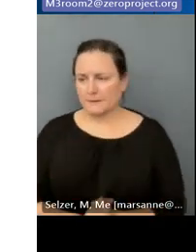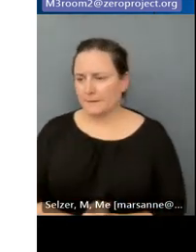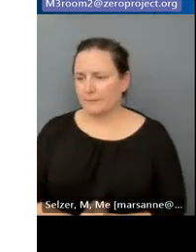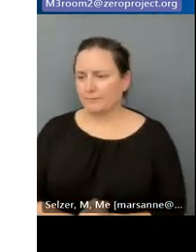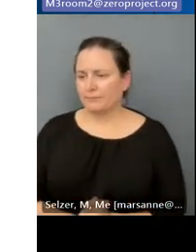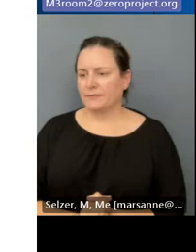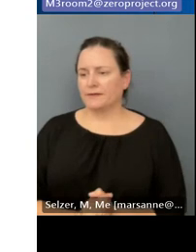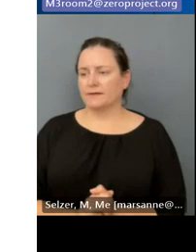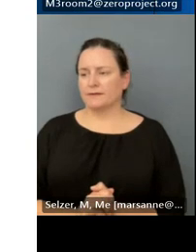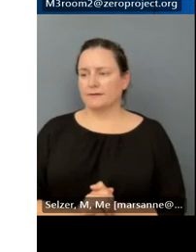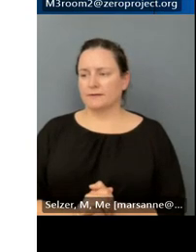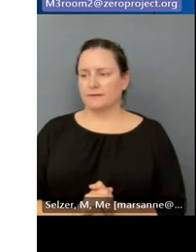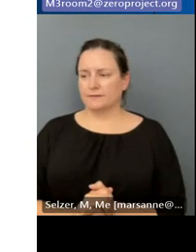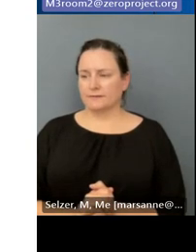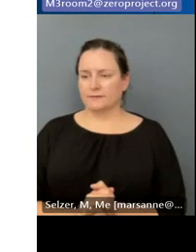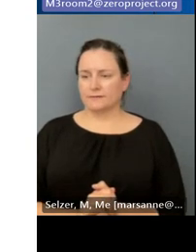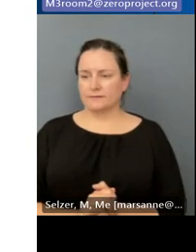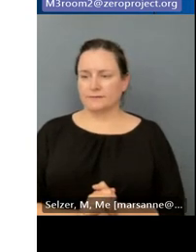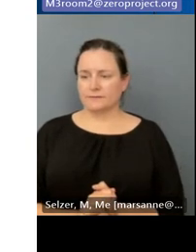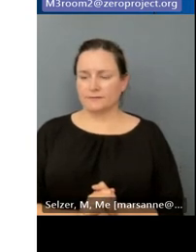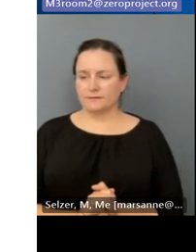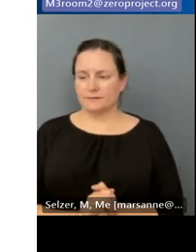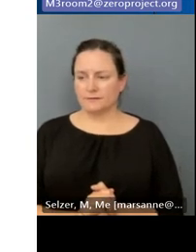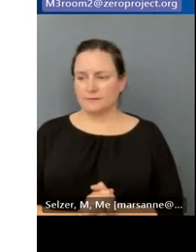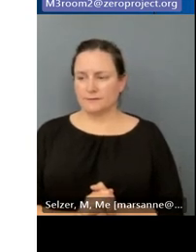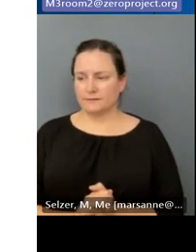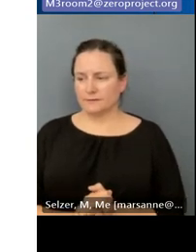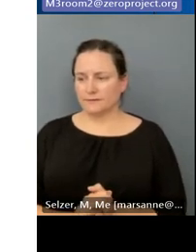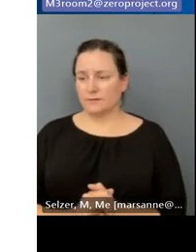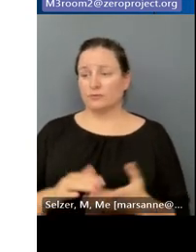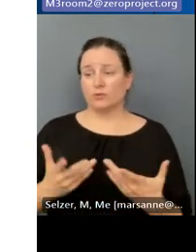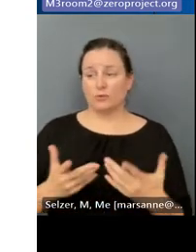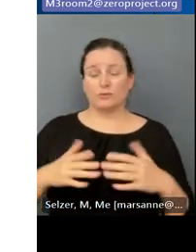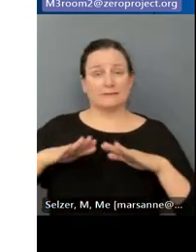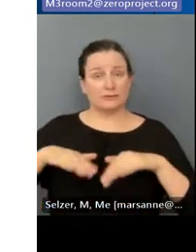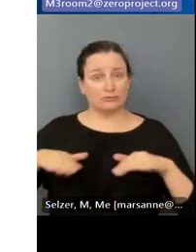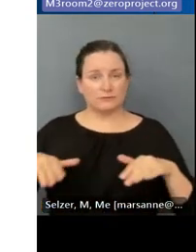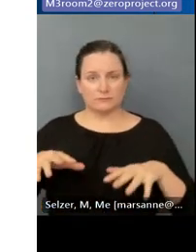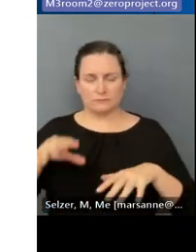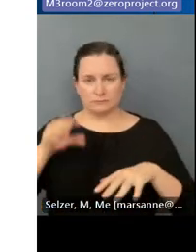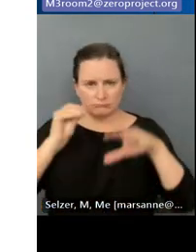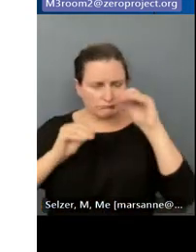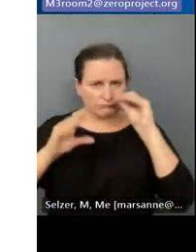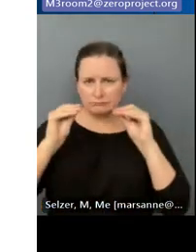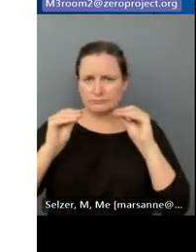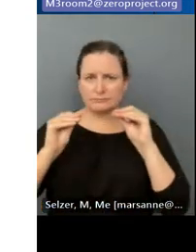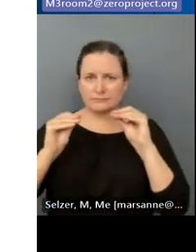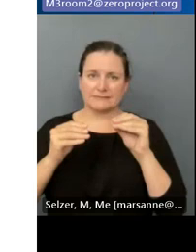other informations. Arriving in the school don't know